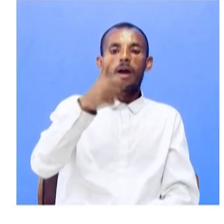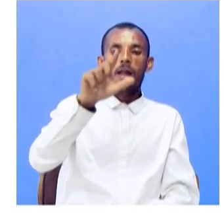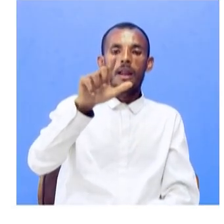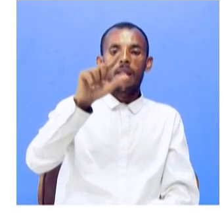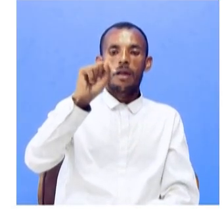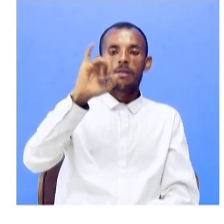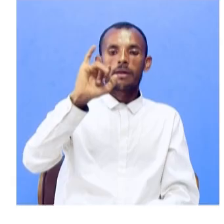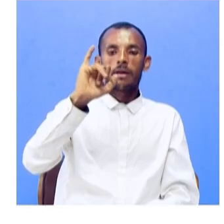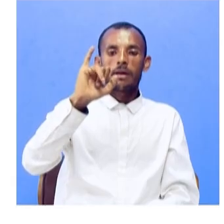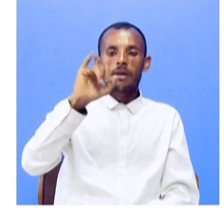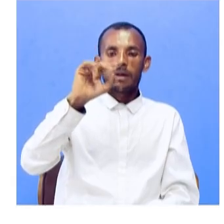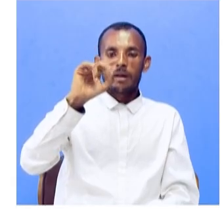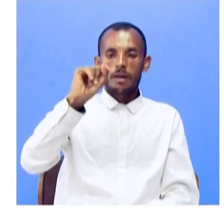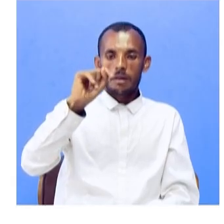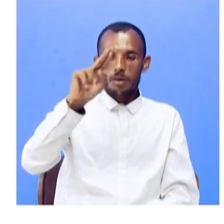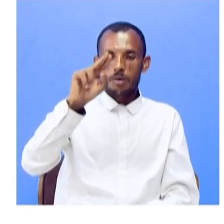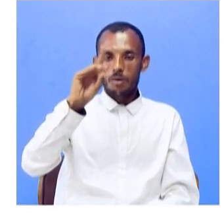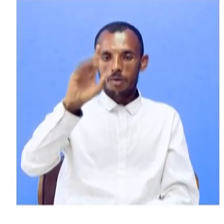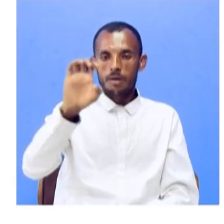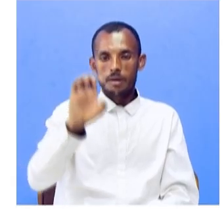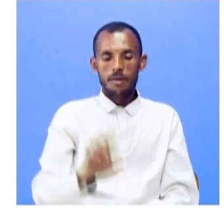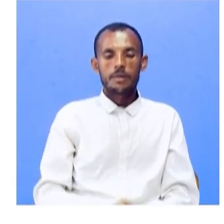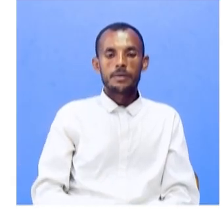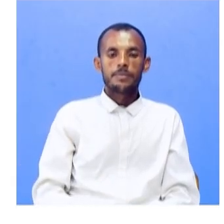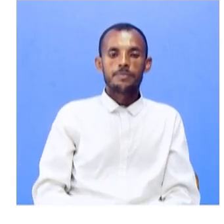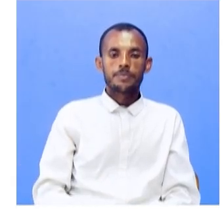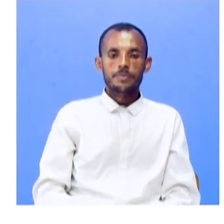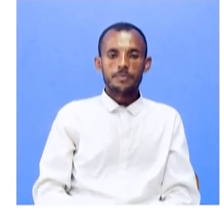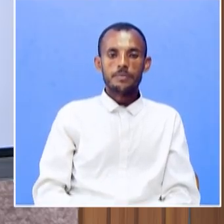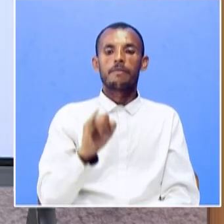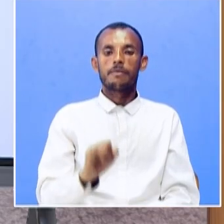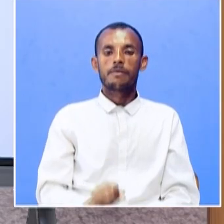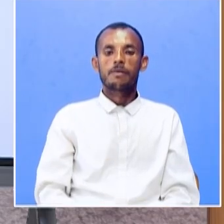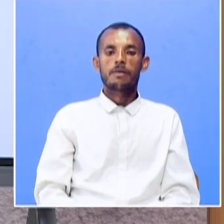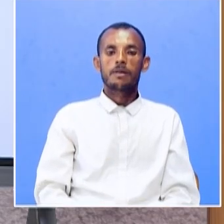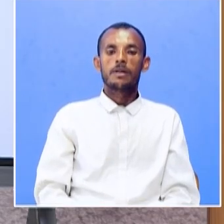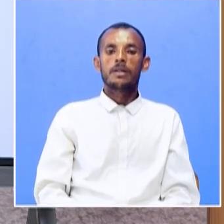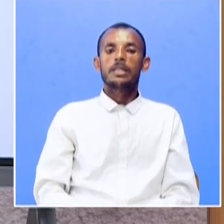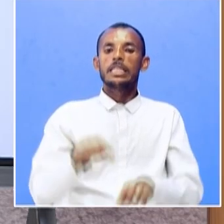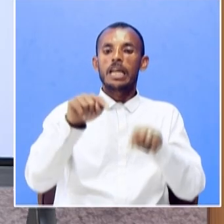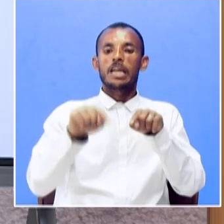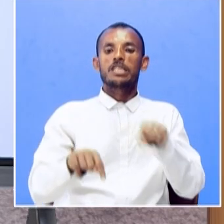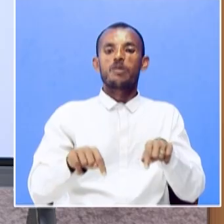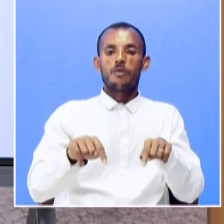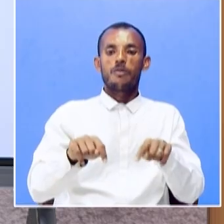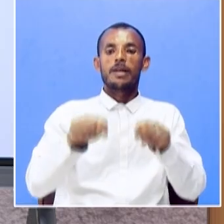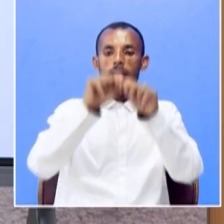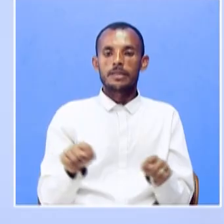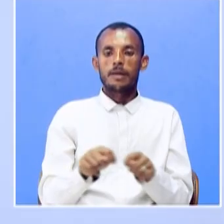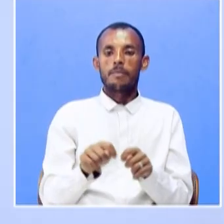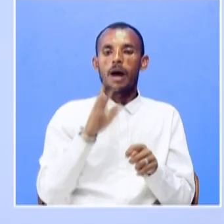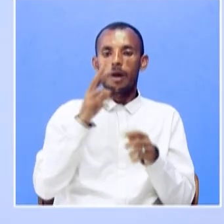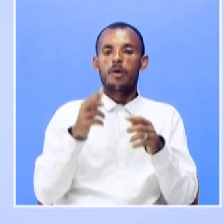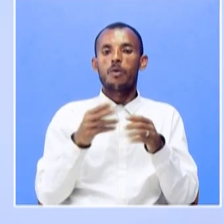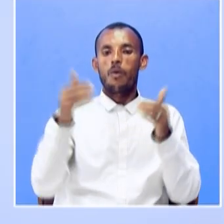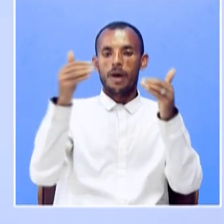If the legs of a trapezium are congruent,